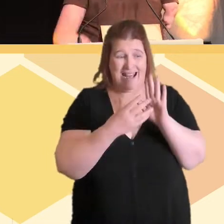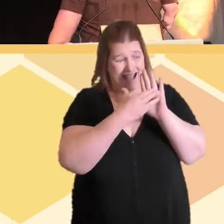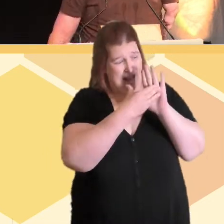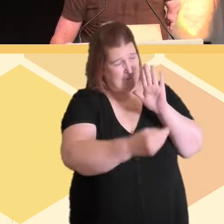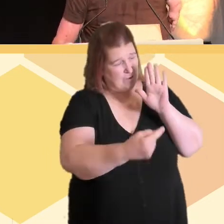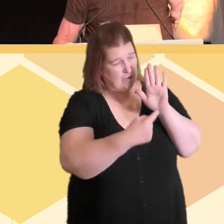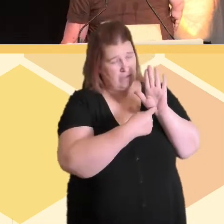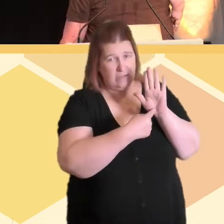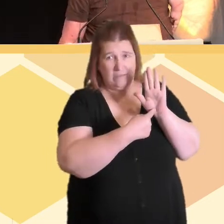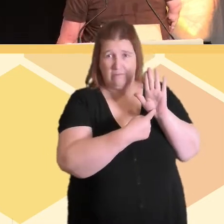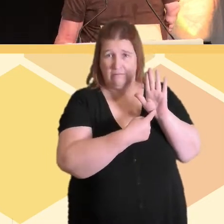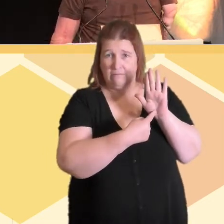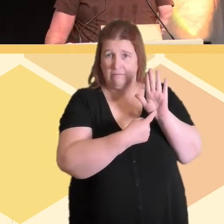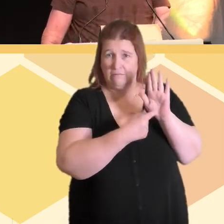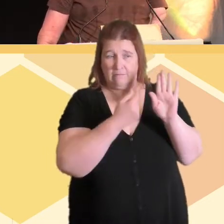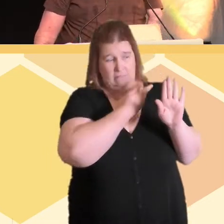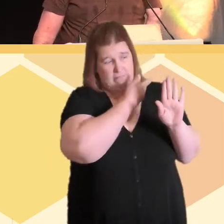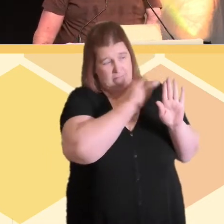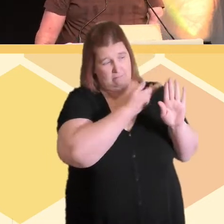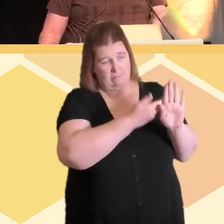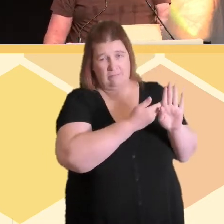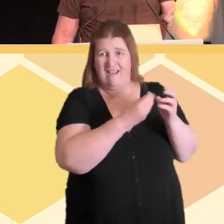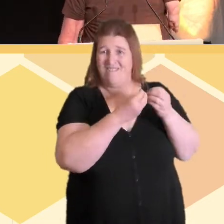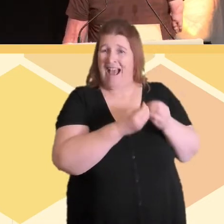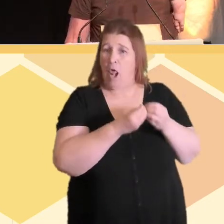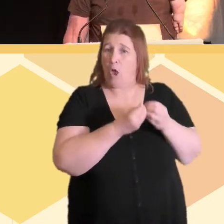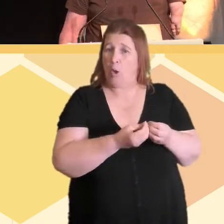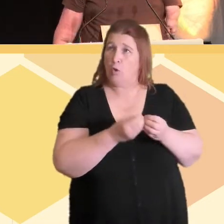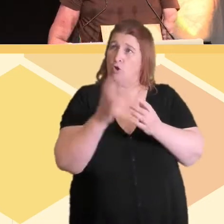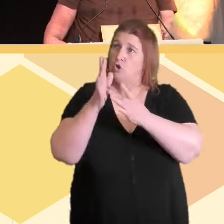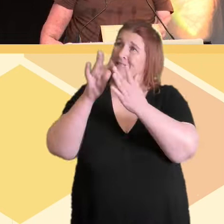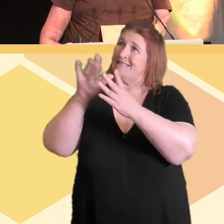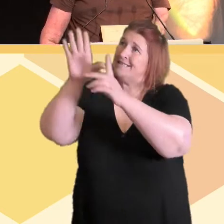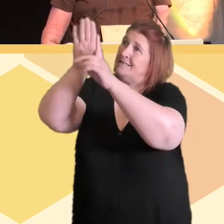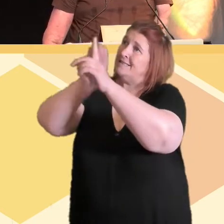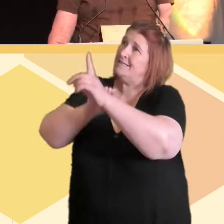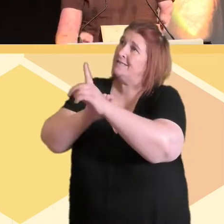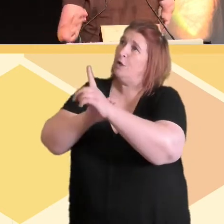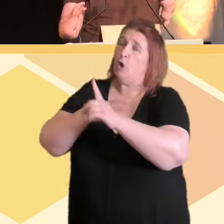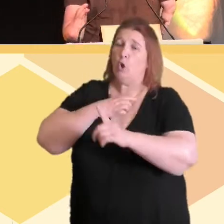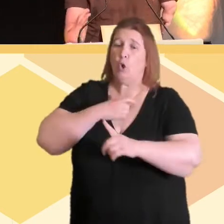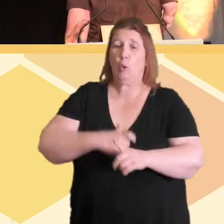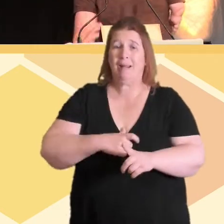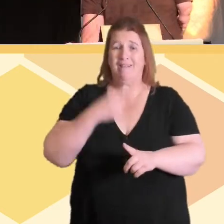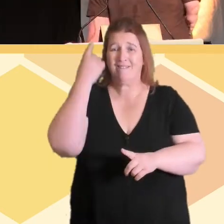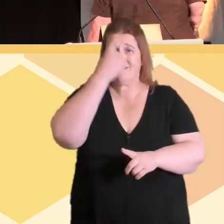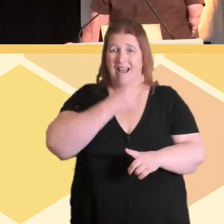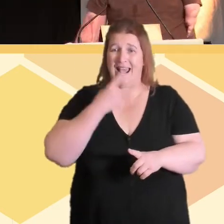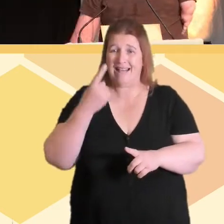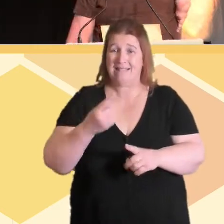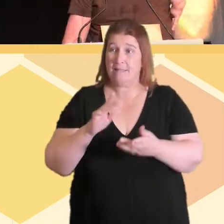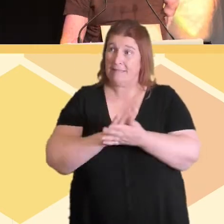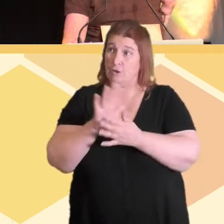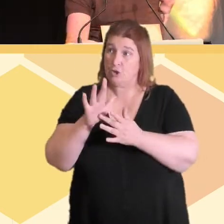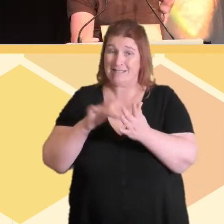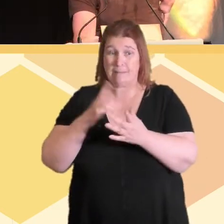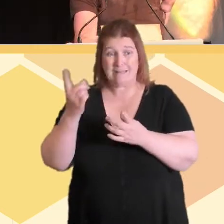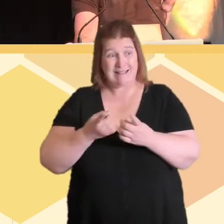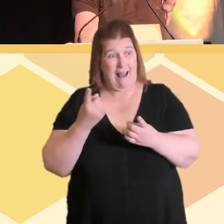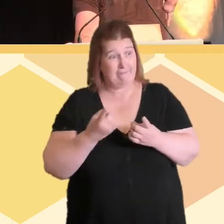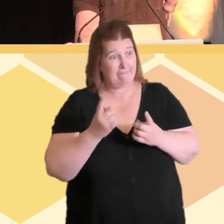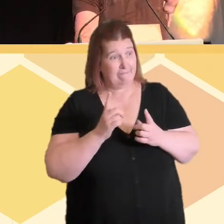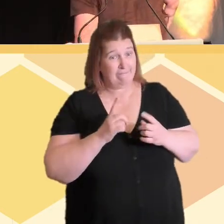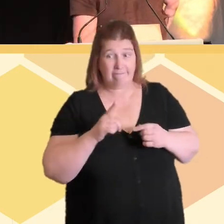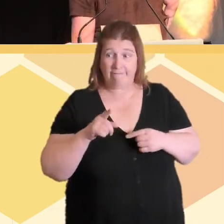is a statement about inherent value. Jesus, God with a human face, treated people who others considered outcasts